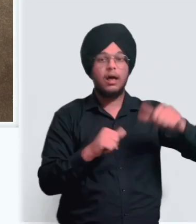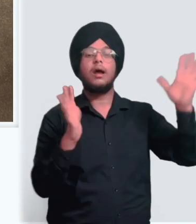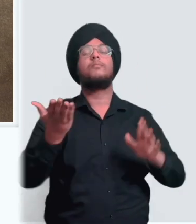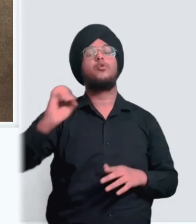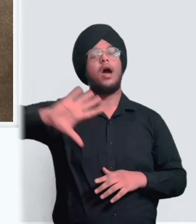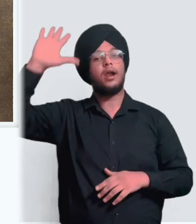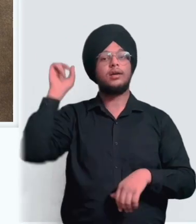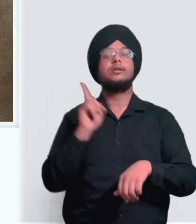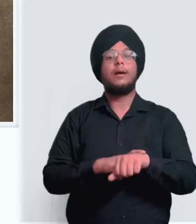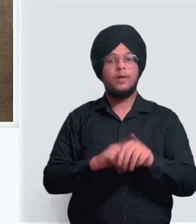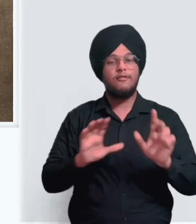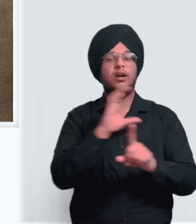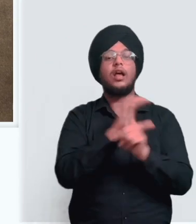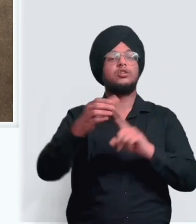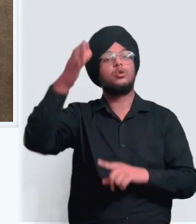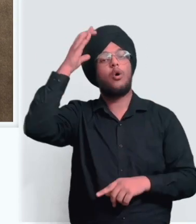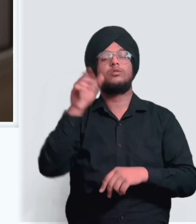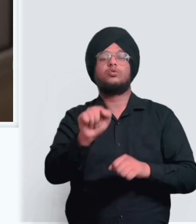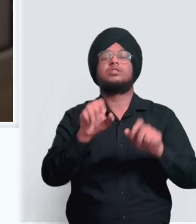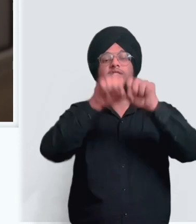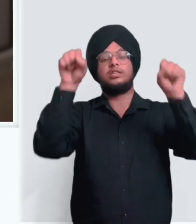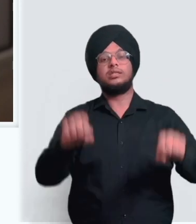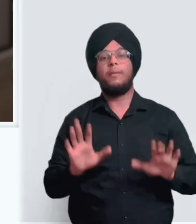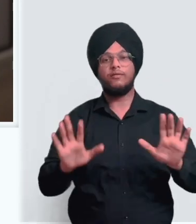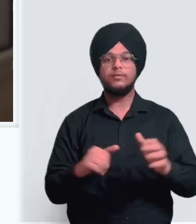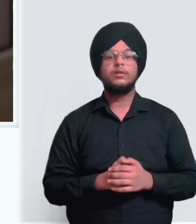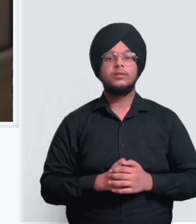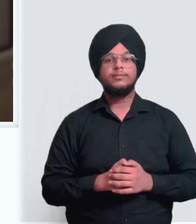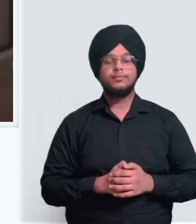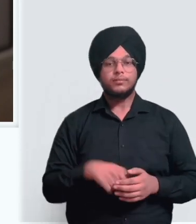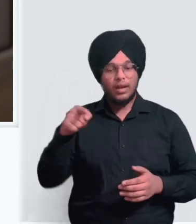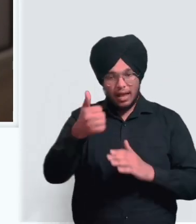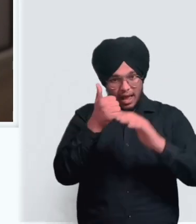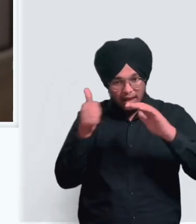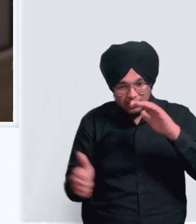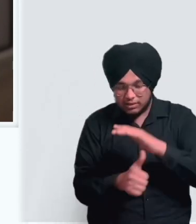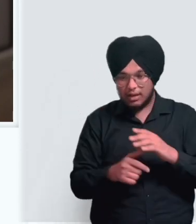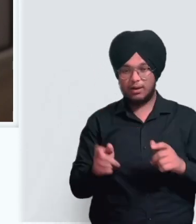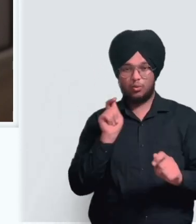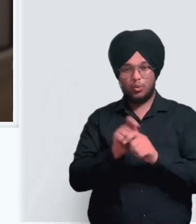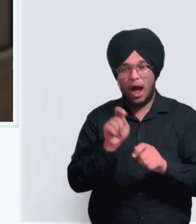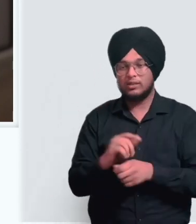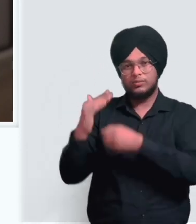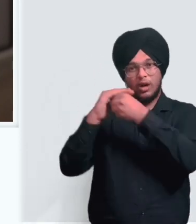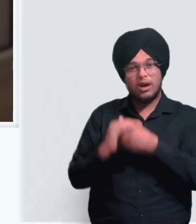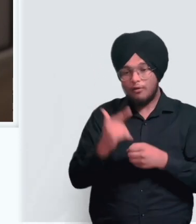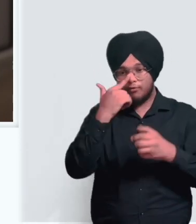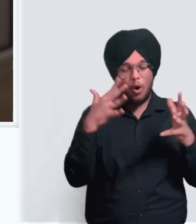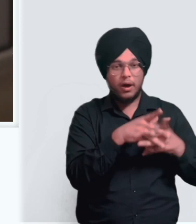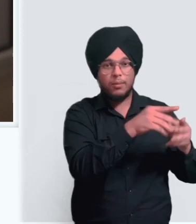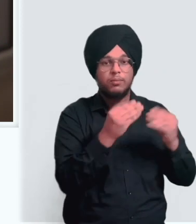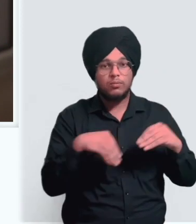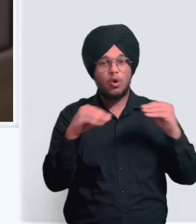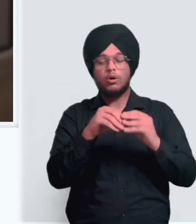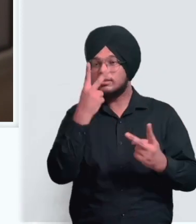regarded as the keepers of cultural knowledge systems. Under colonial occupation and oppression, Nautch girls were more often viewed with